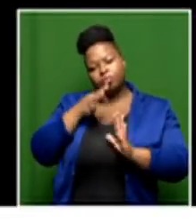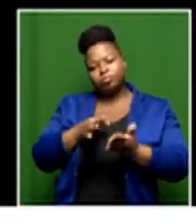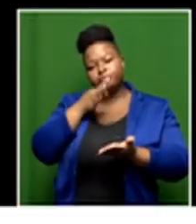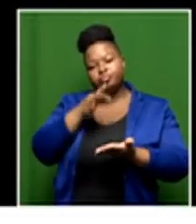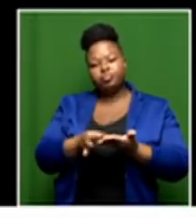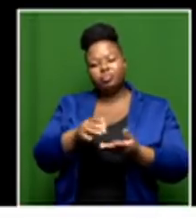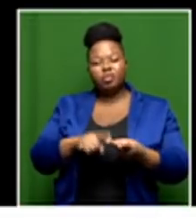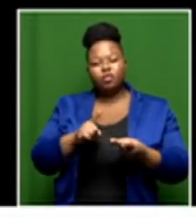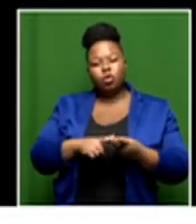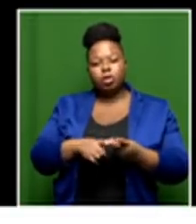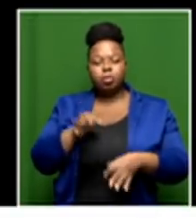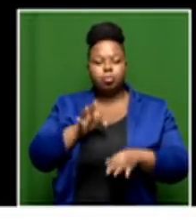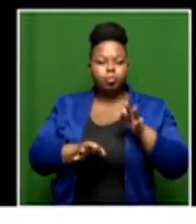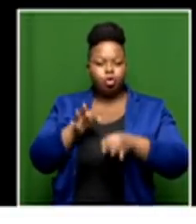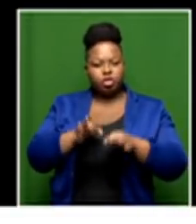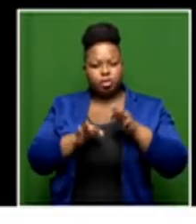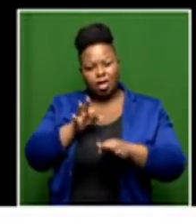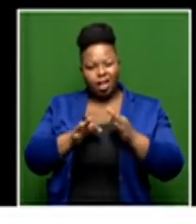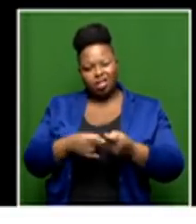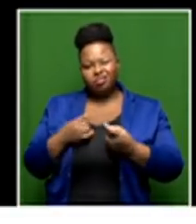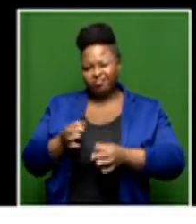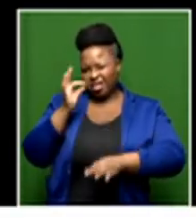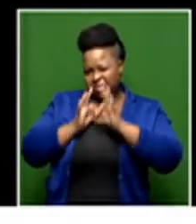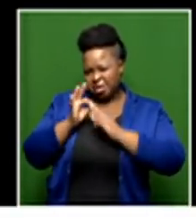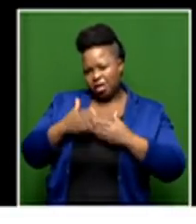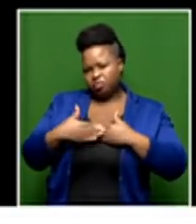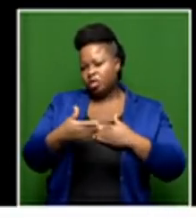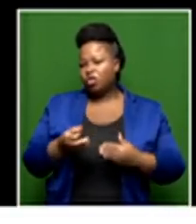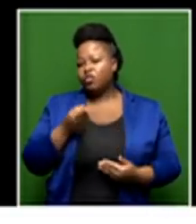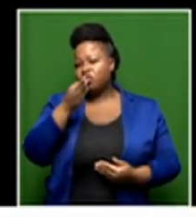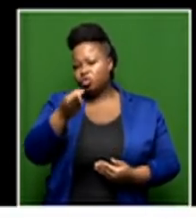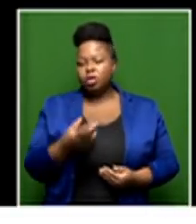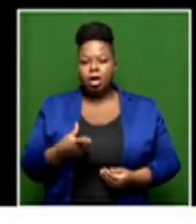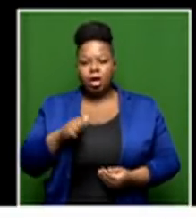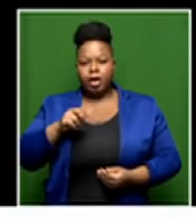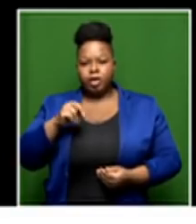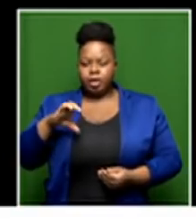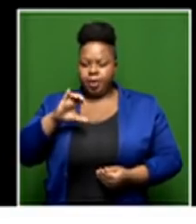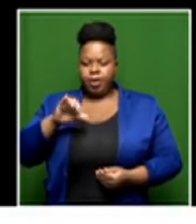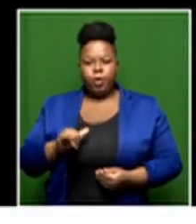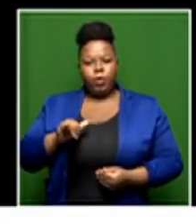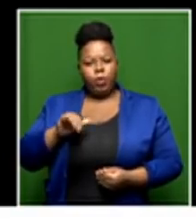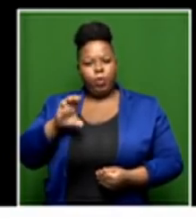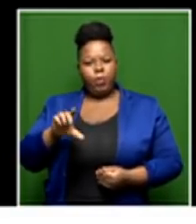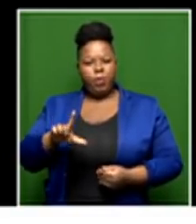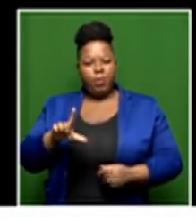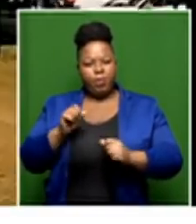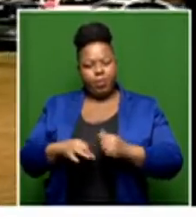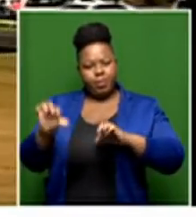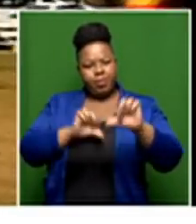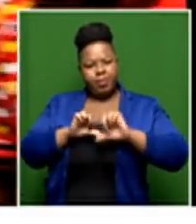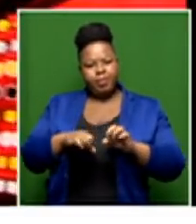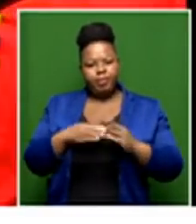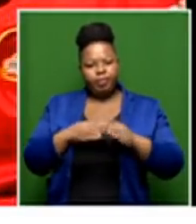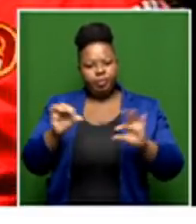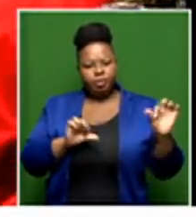giving his advice on what needs to be done going forward in saving the ANC Youth League and returning the ANC Youth League back to its